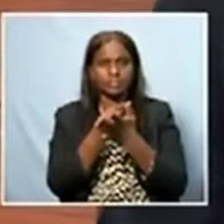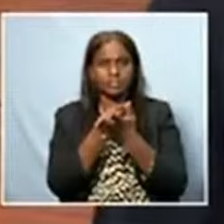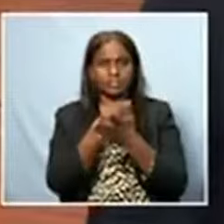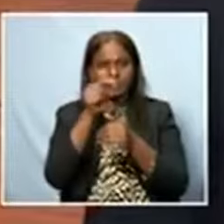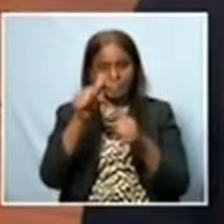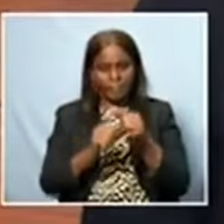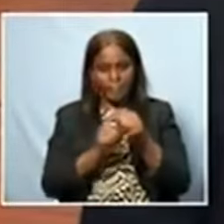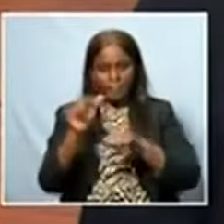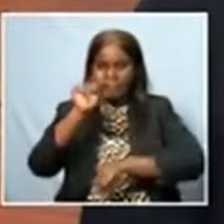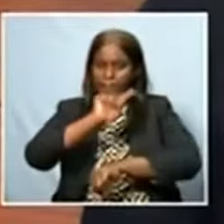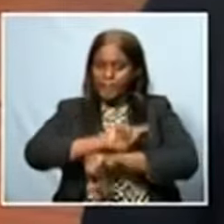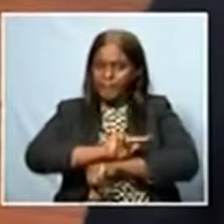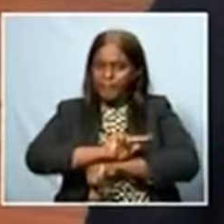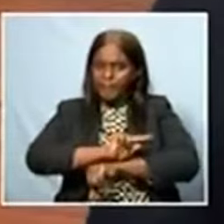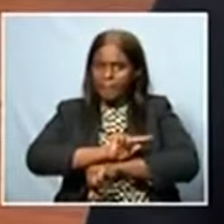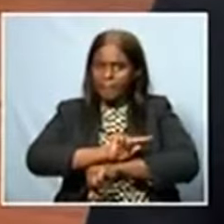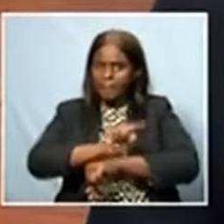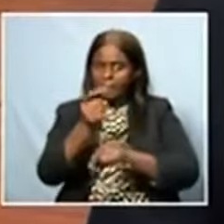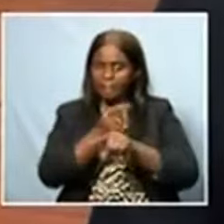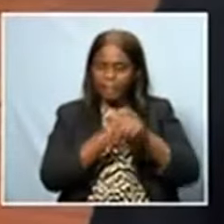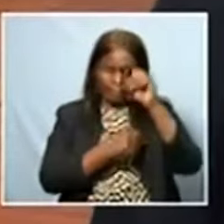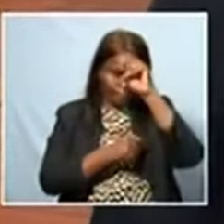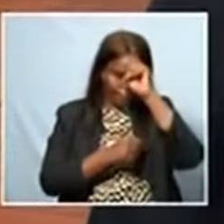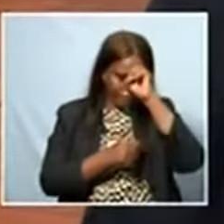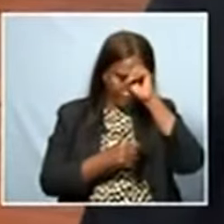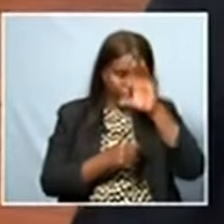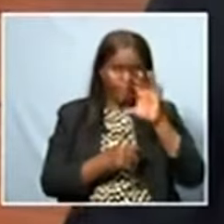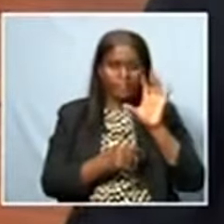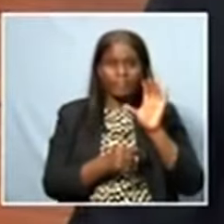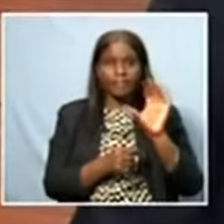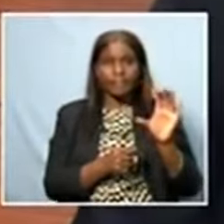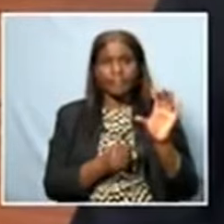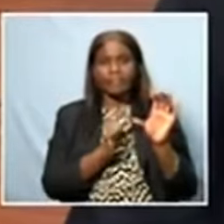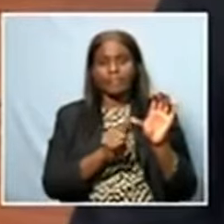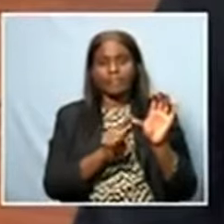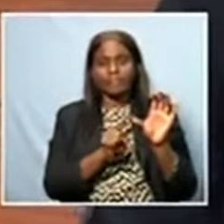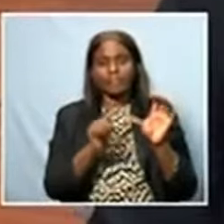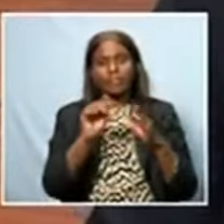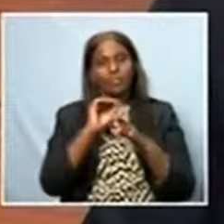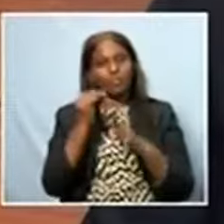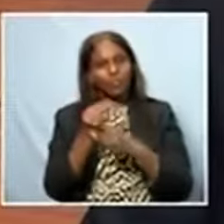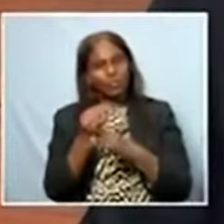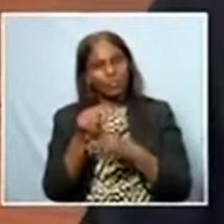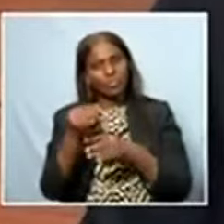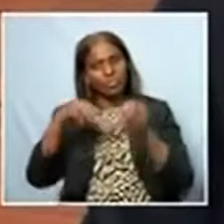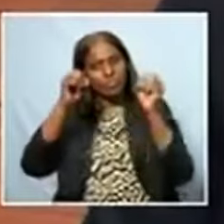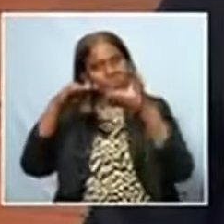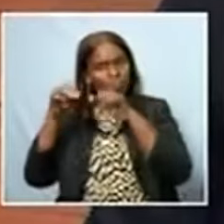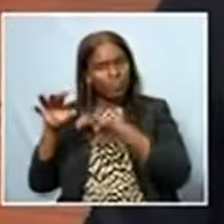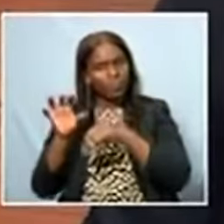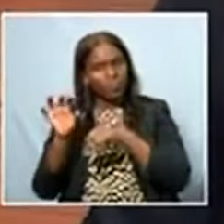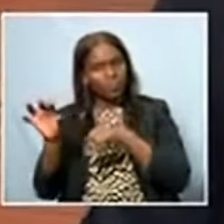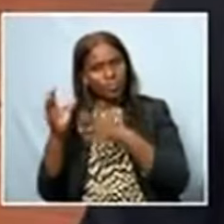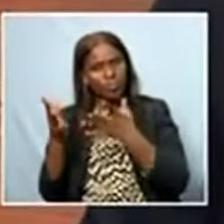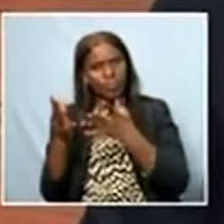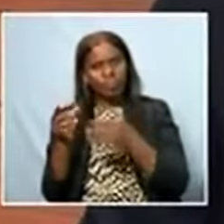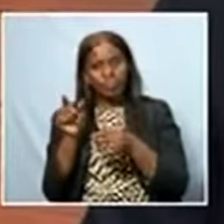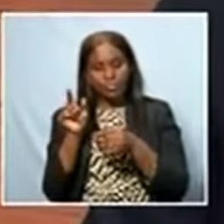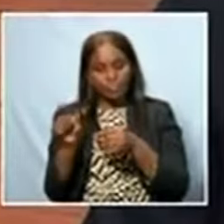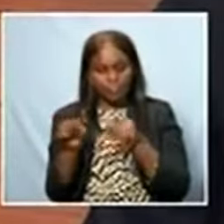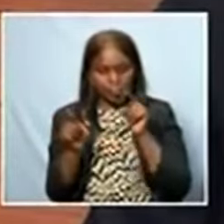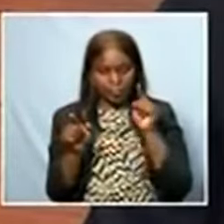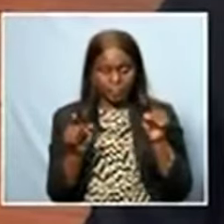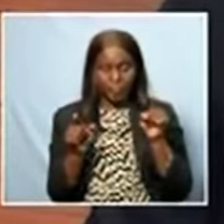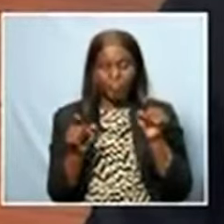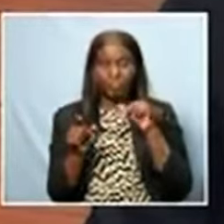every day, whether from the mining sector, whether from energy, that